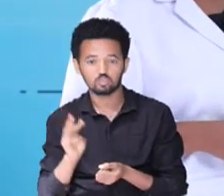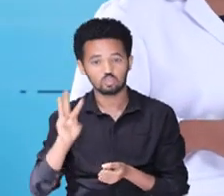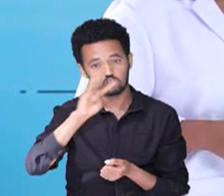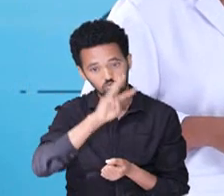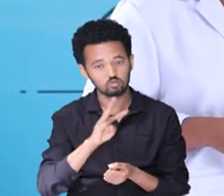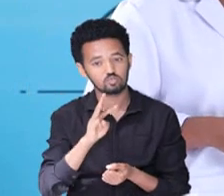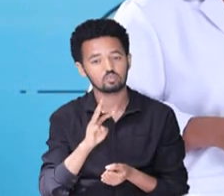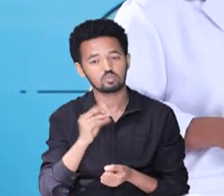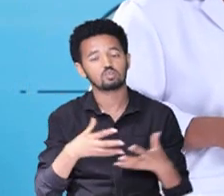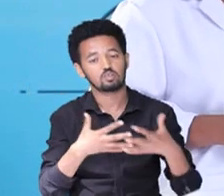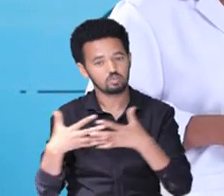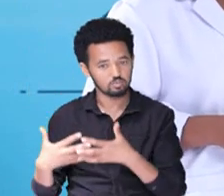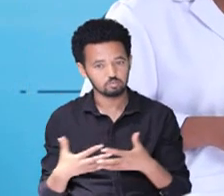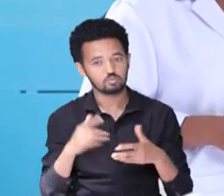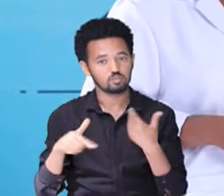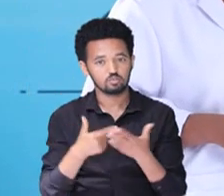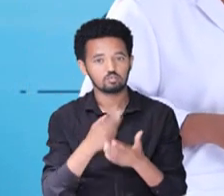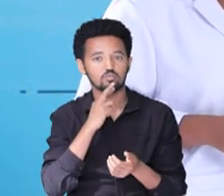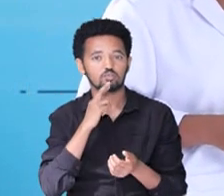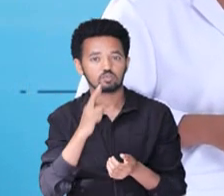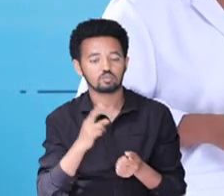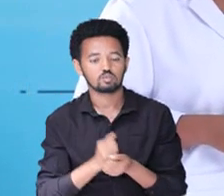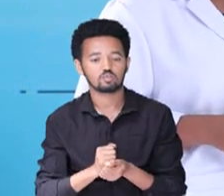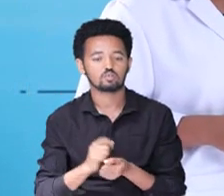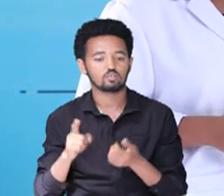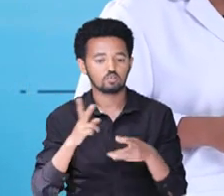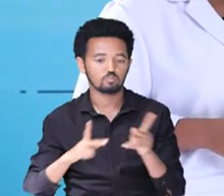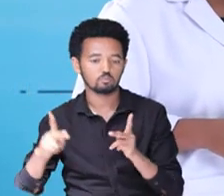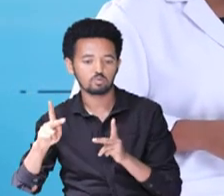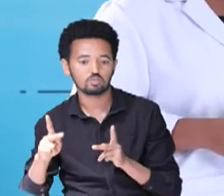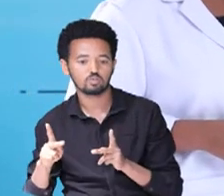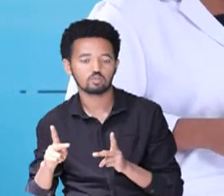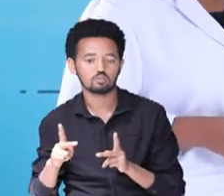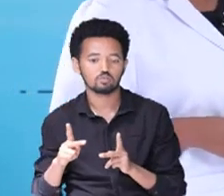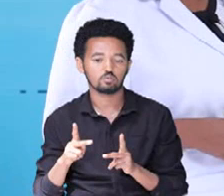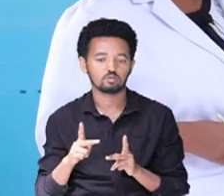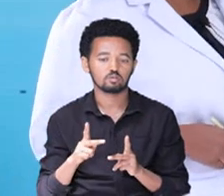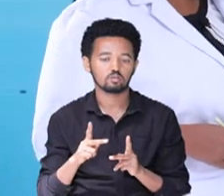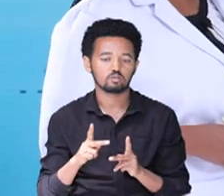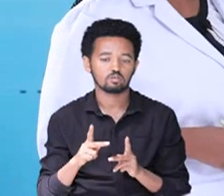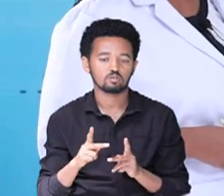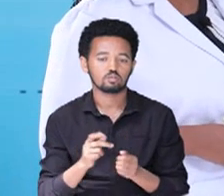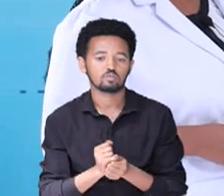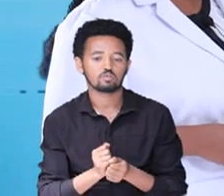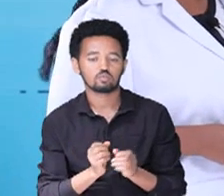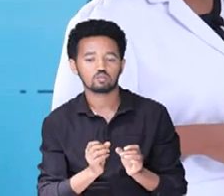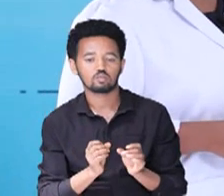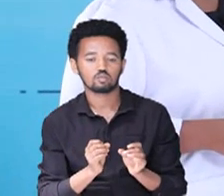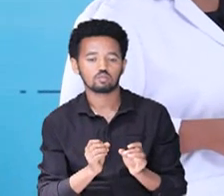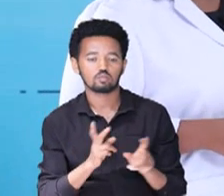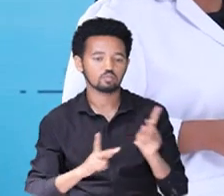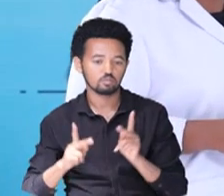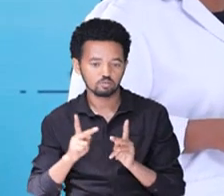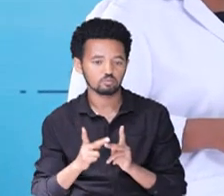of Northern America. These are densely populated regions in the world. This is known as